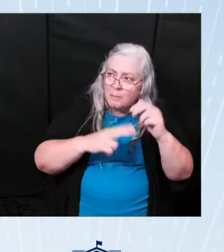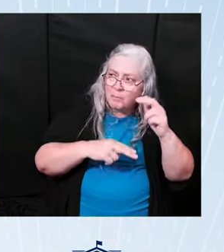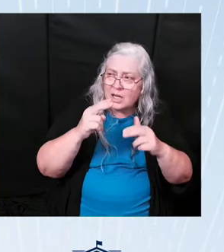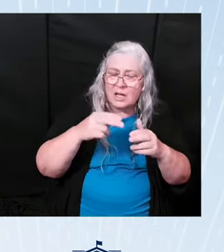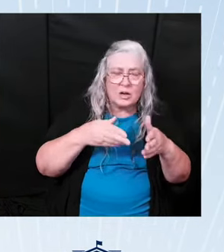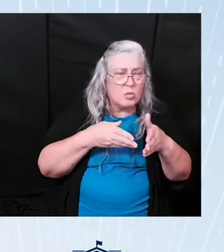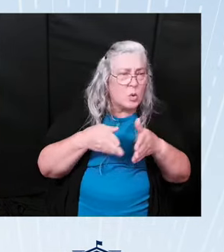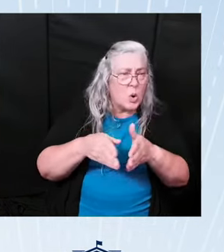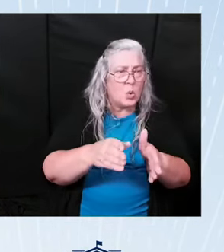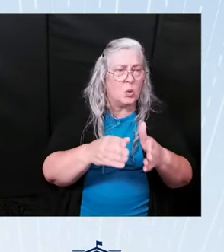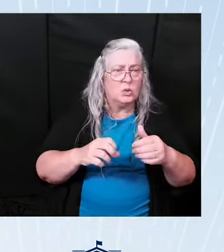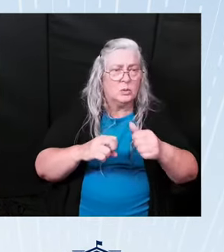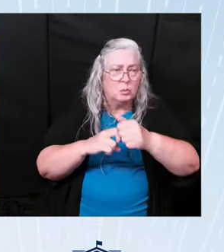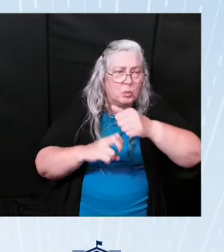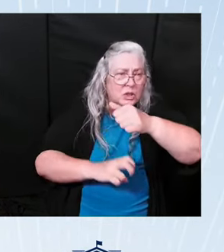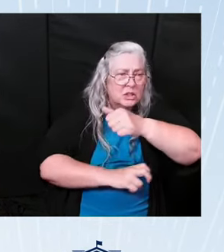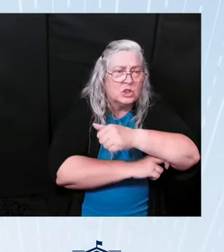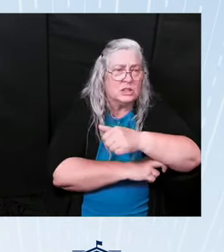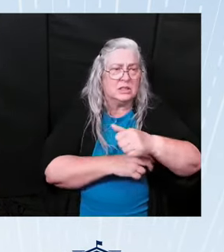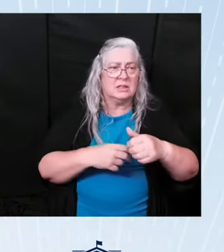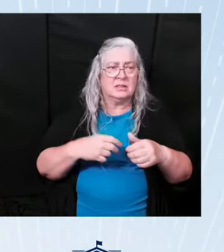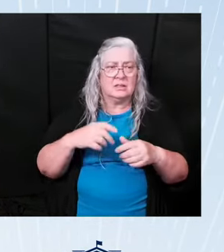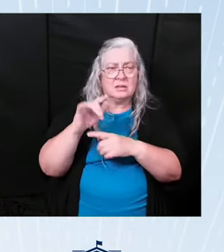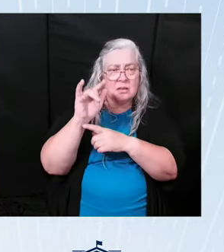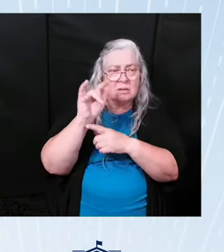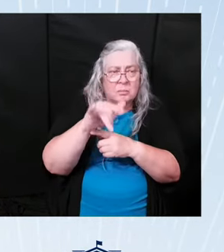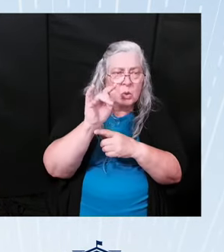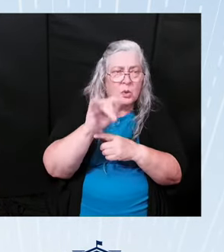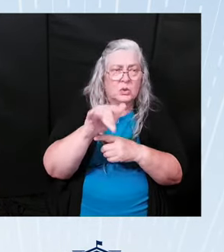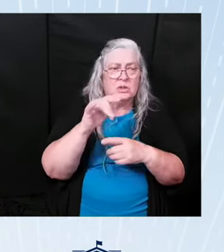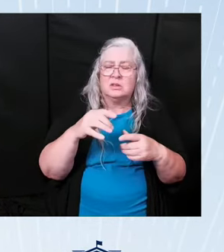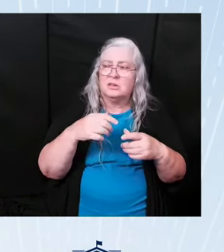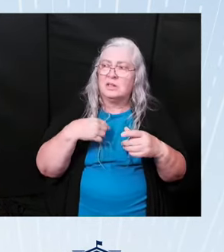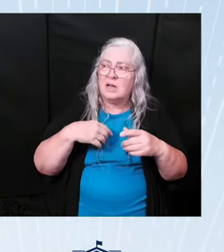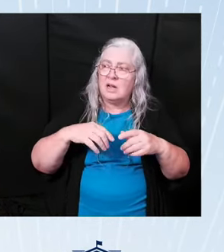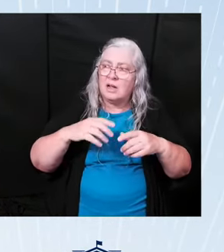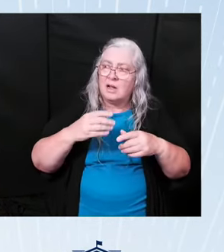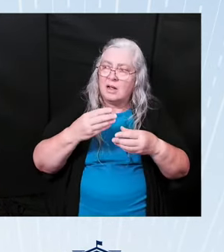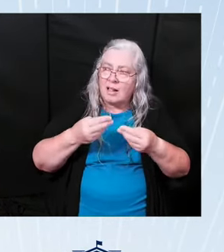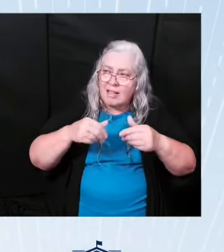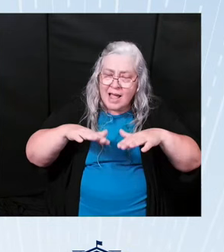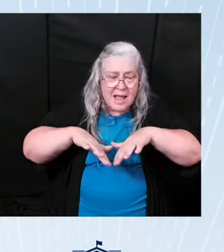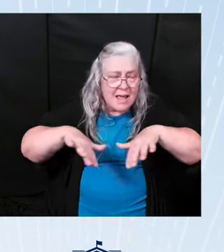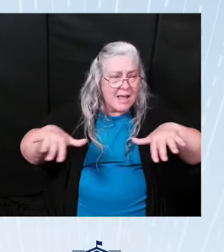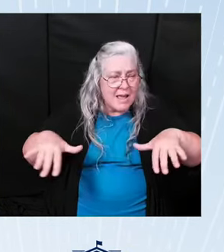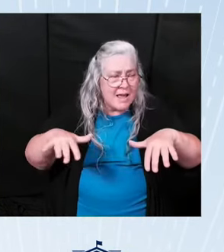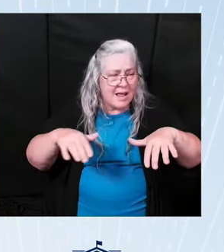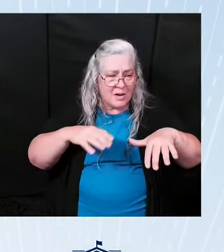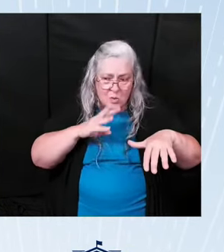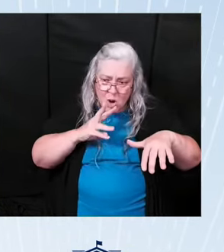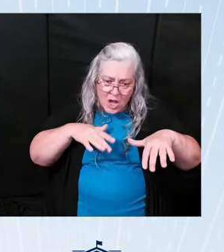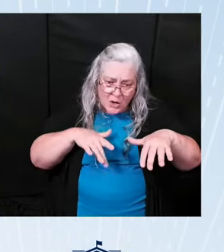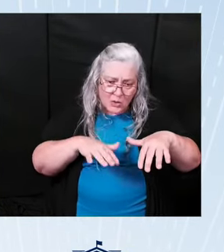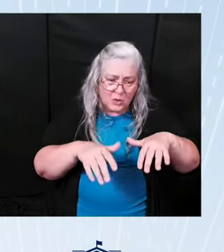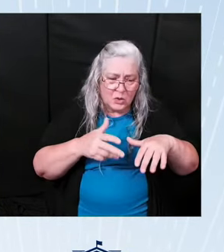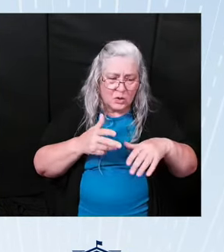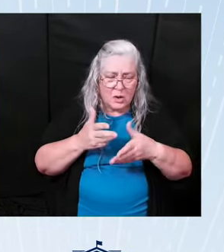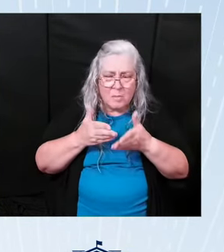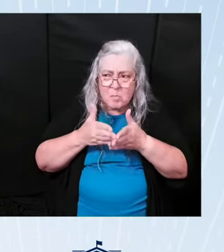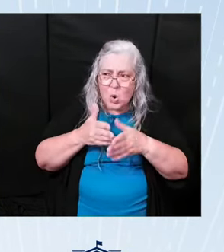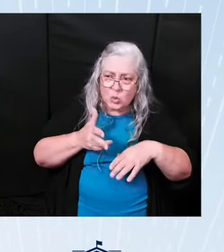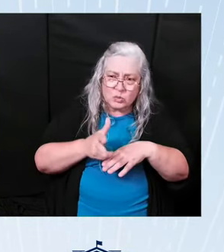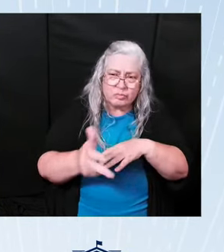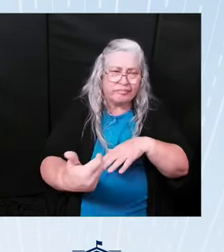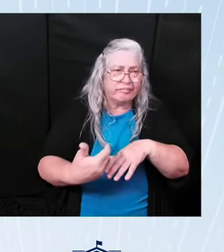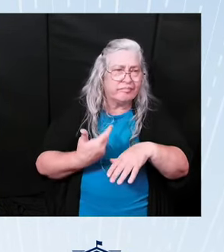because everybody knows access to knowledge is the great equalizer, and a little girl does not need to be sitting in the back of her mama's car outside of